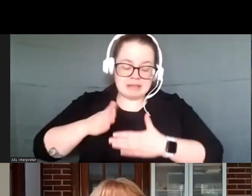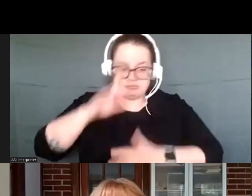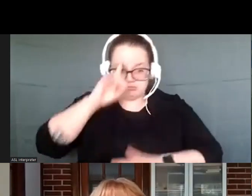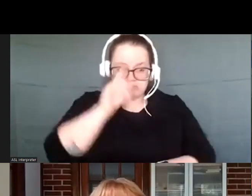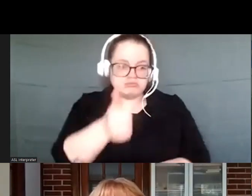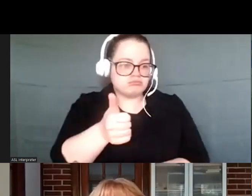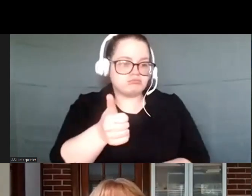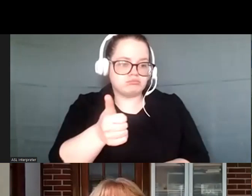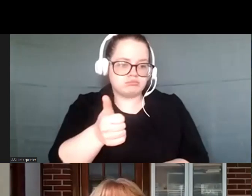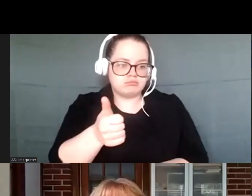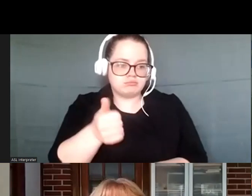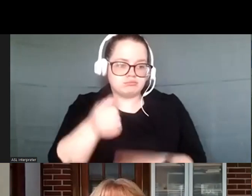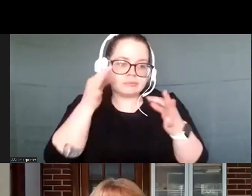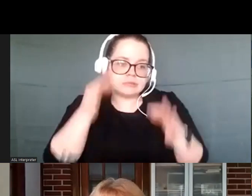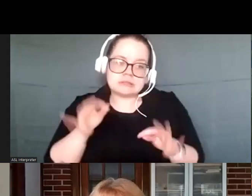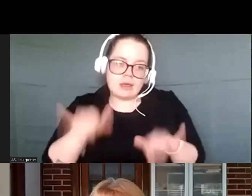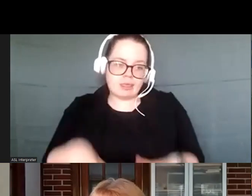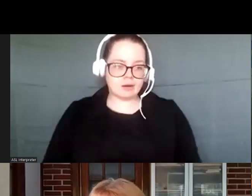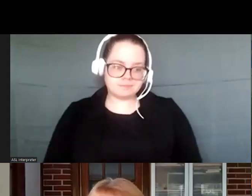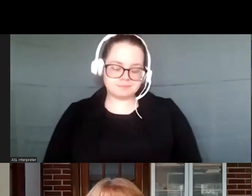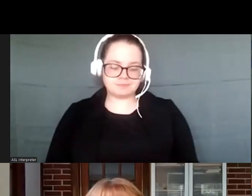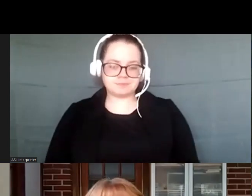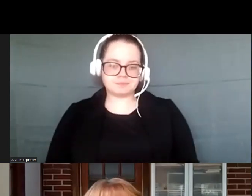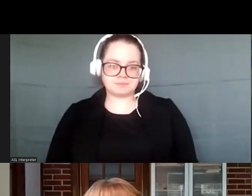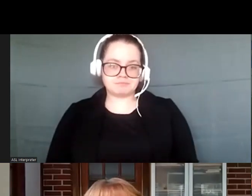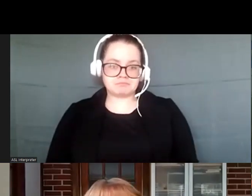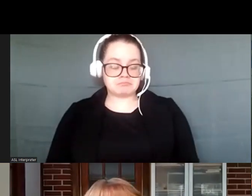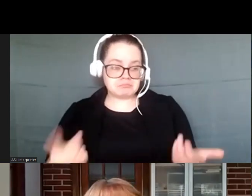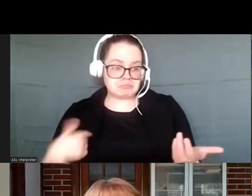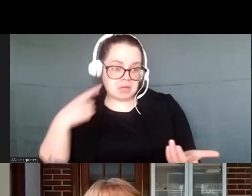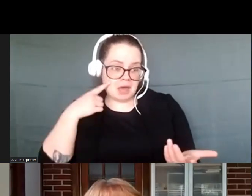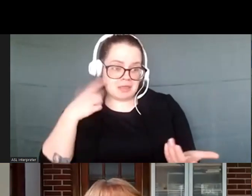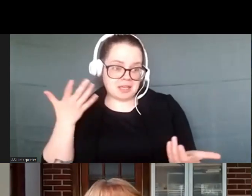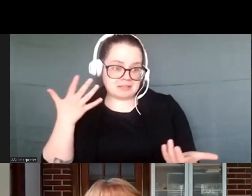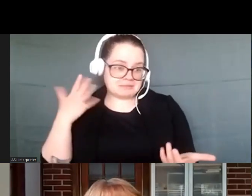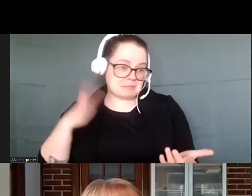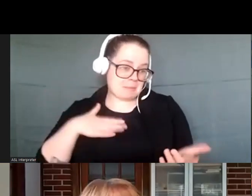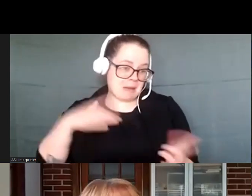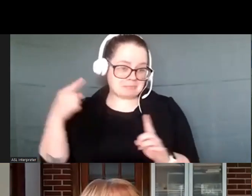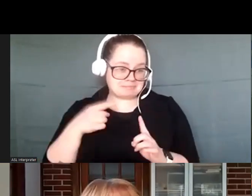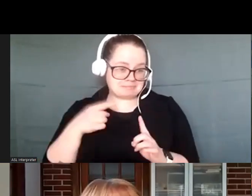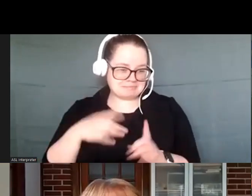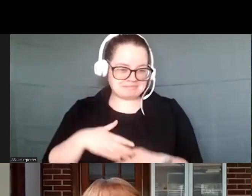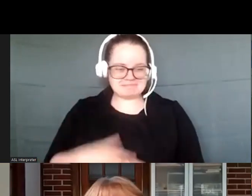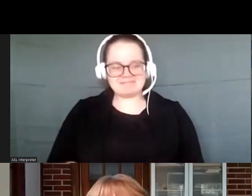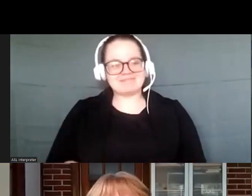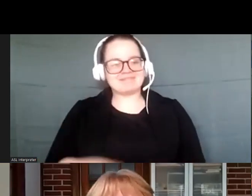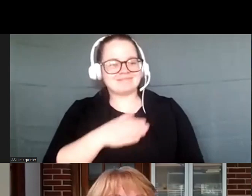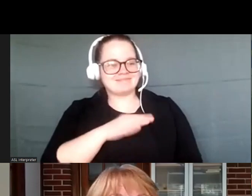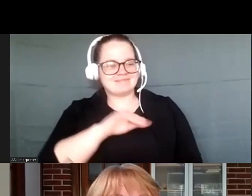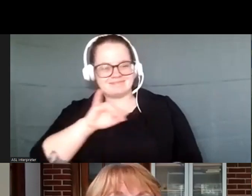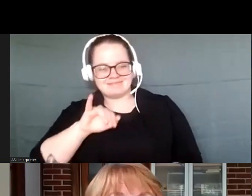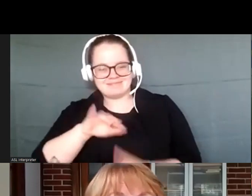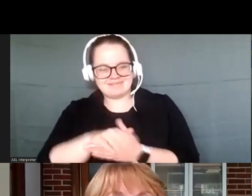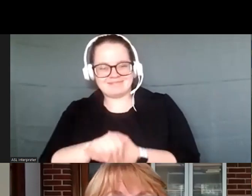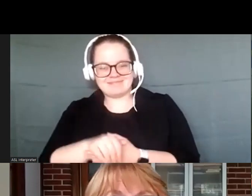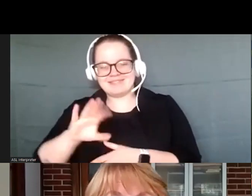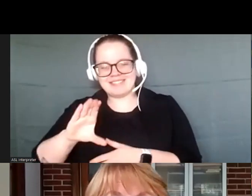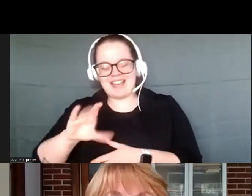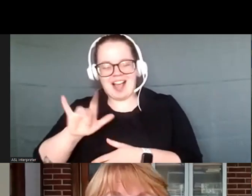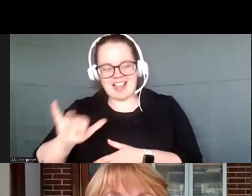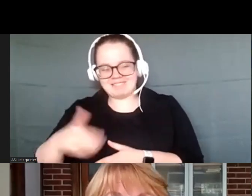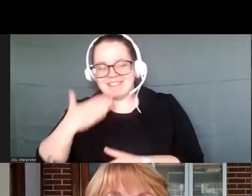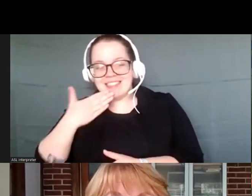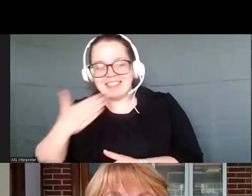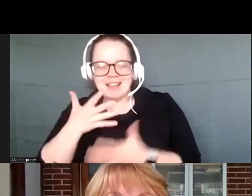driving. So I think that is my piece. Thank you so much, Trish. That was